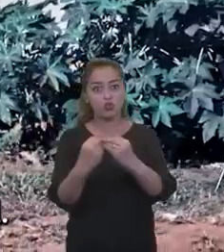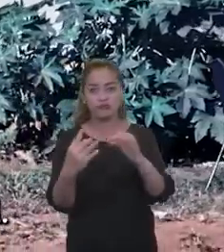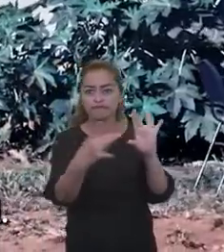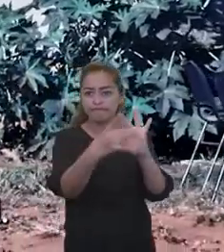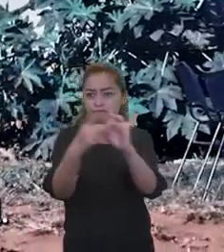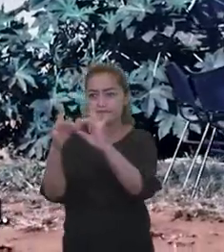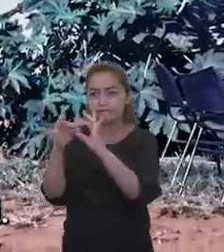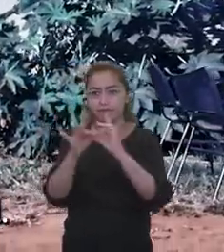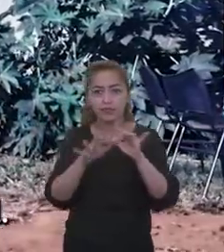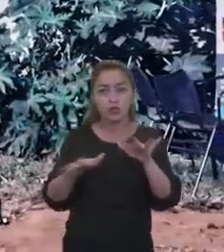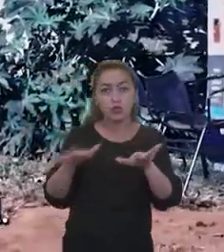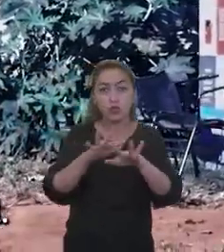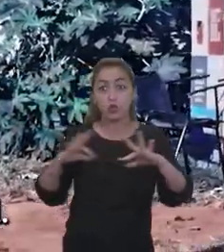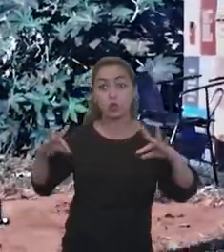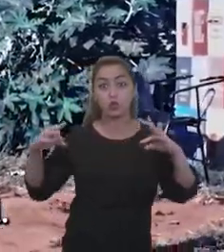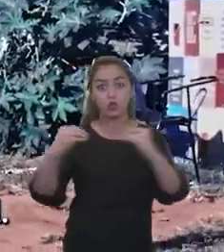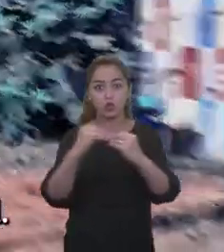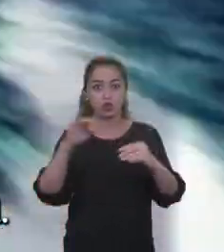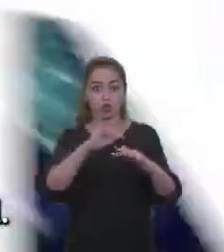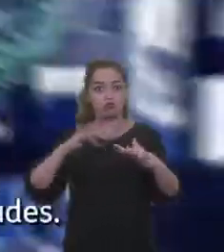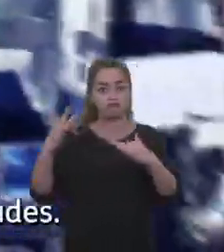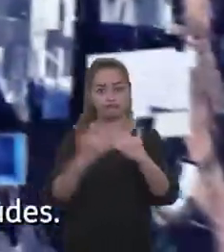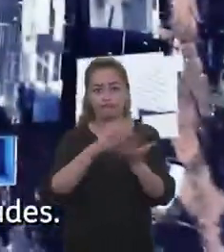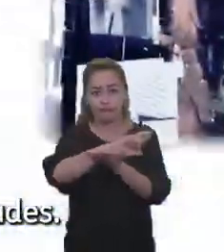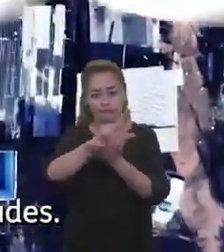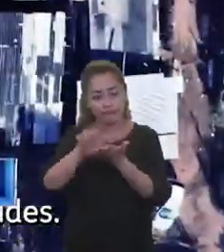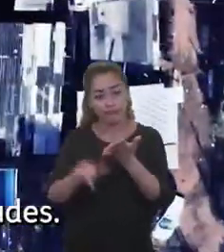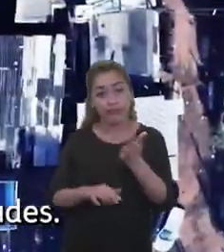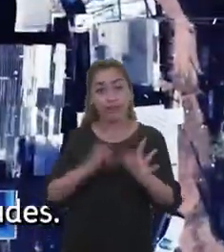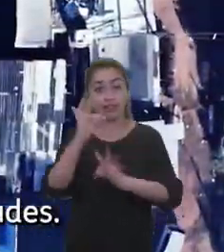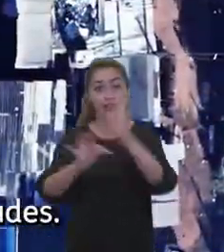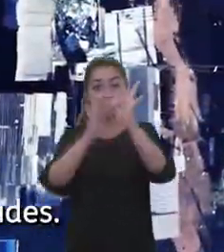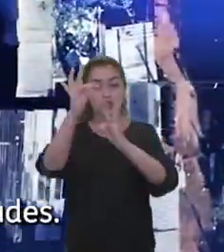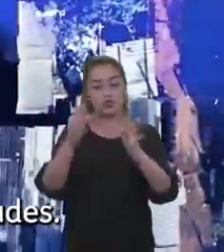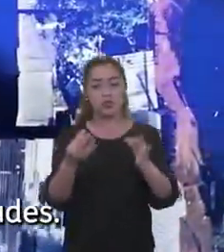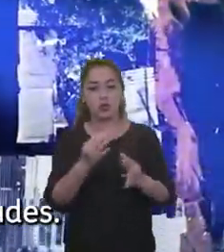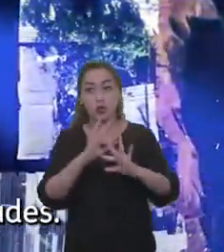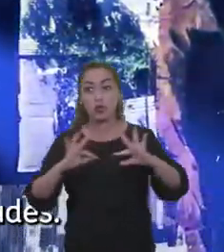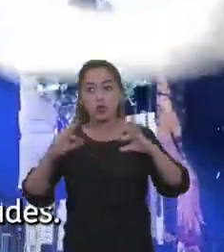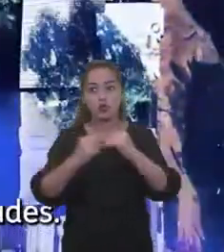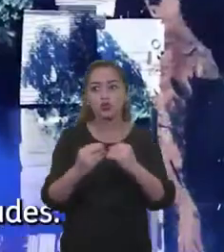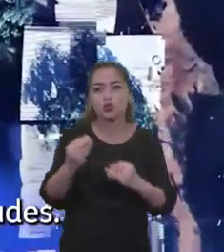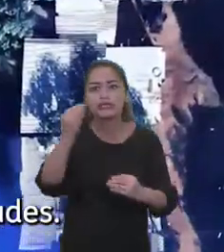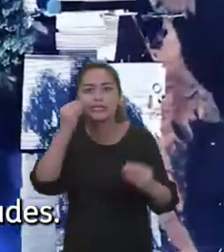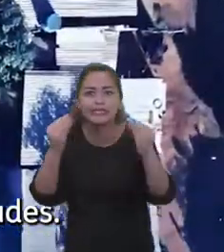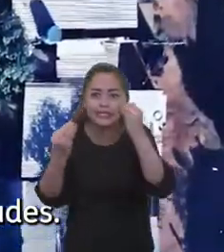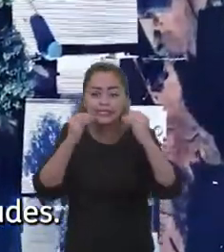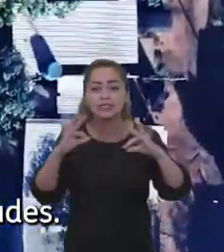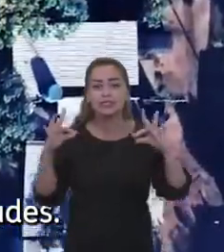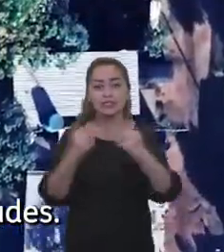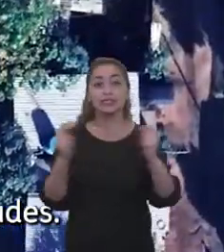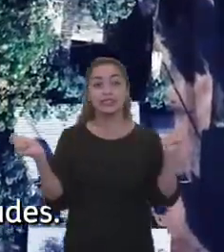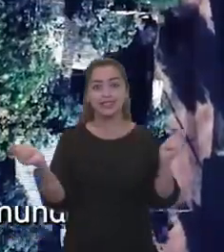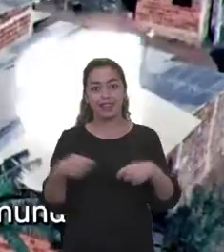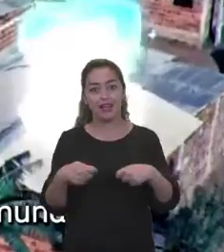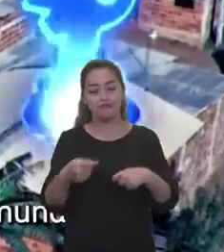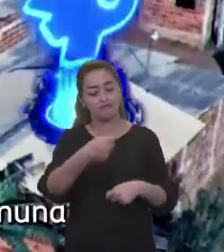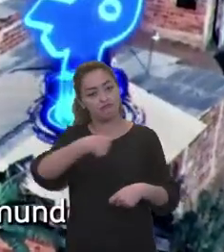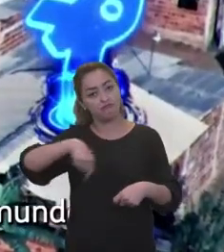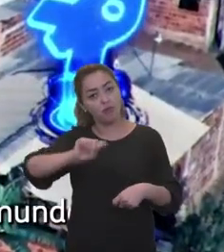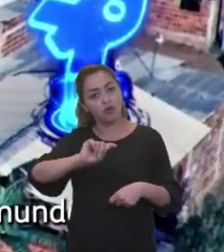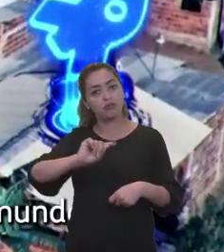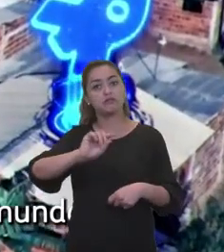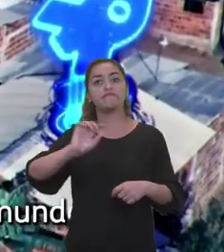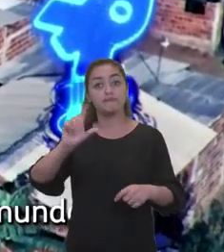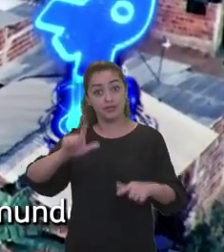We democratize connectivity and social inclusion, turning technology into a world of